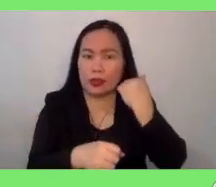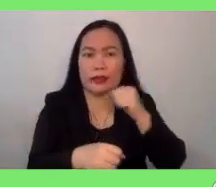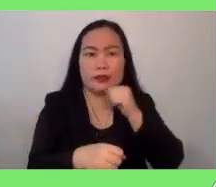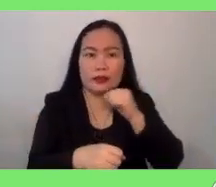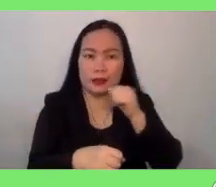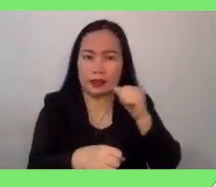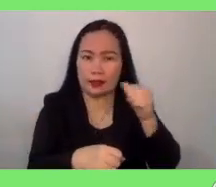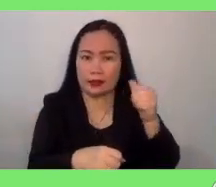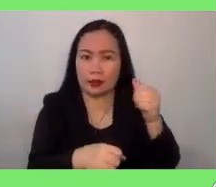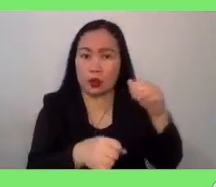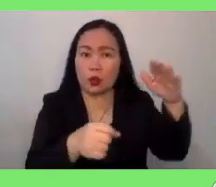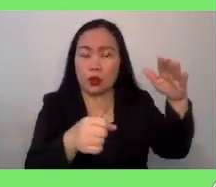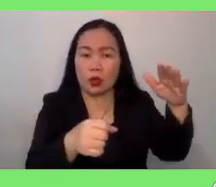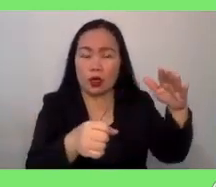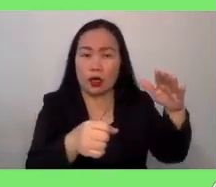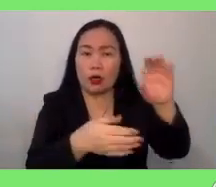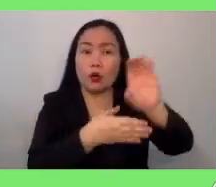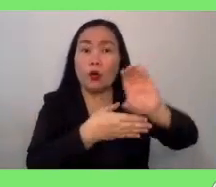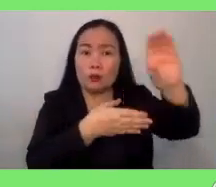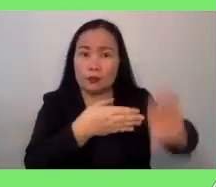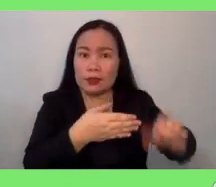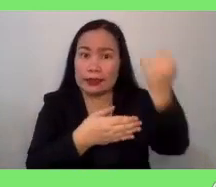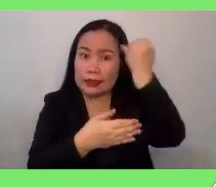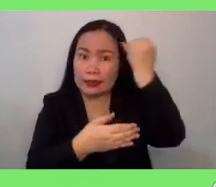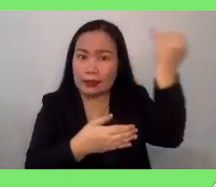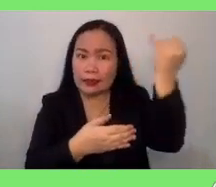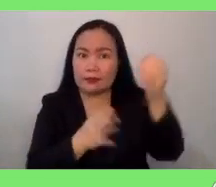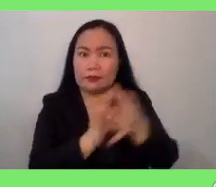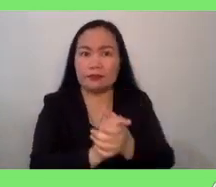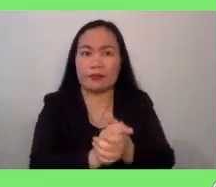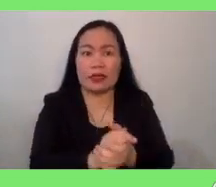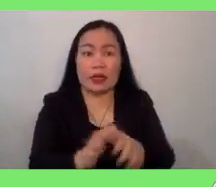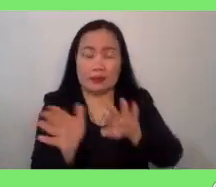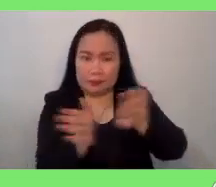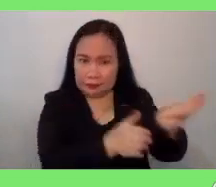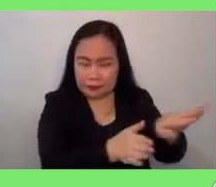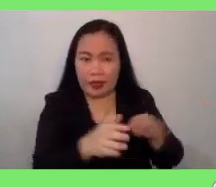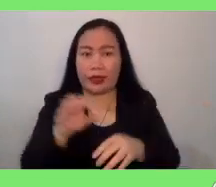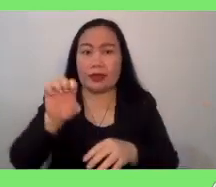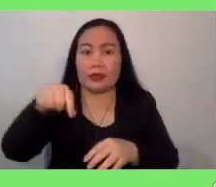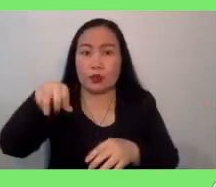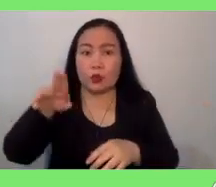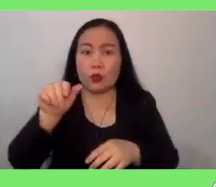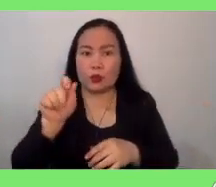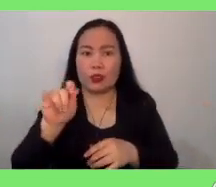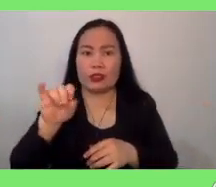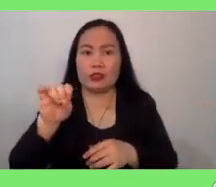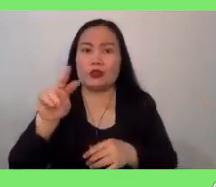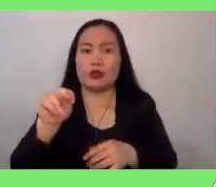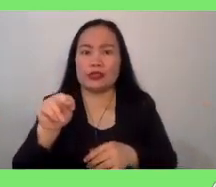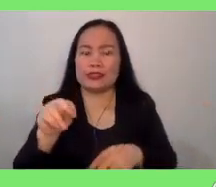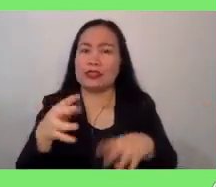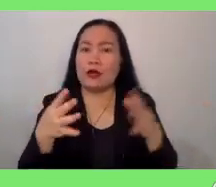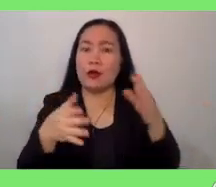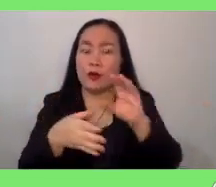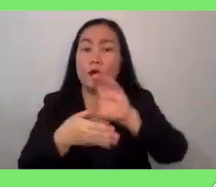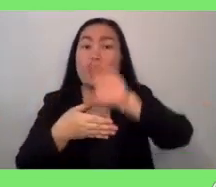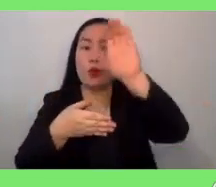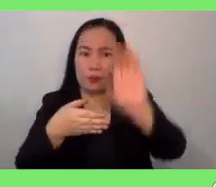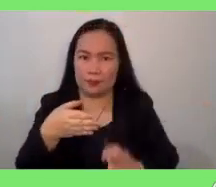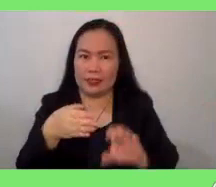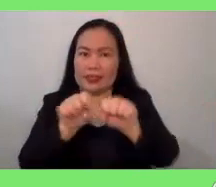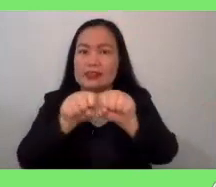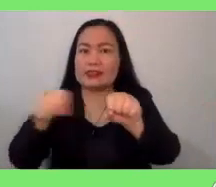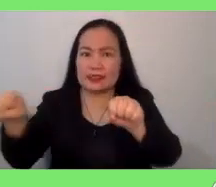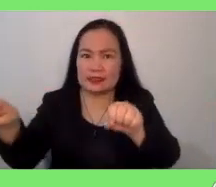Kulang yung thought. Okay? Now, pag sinabi nating equation, this is already a sentence. Buo na